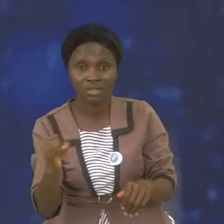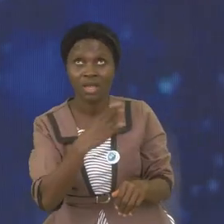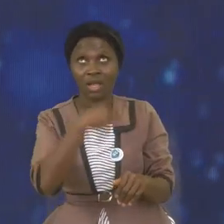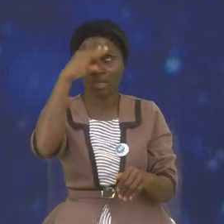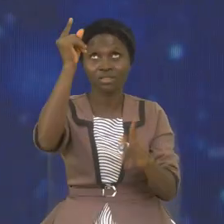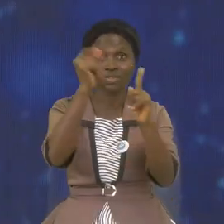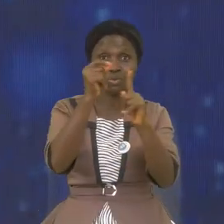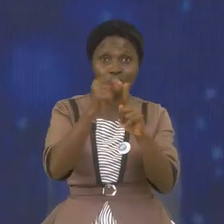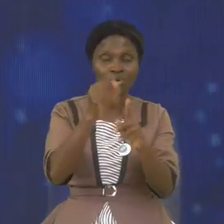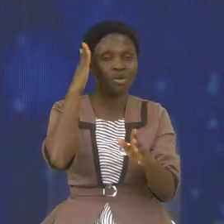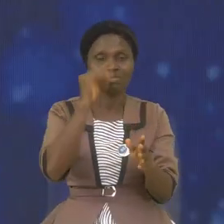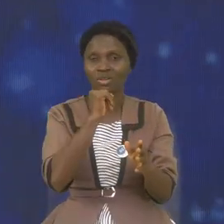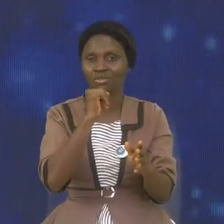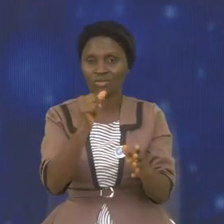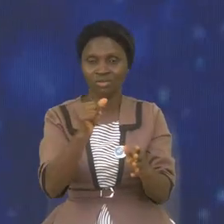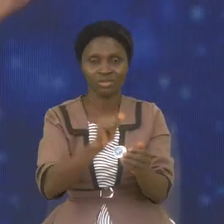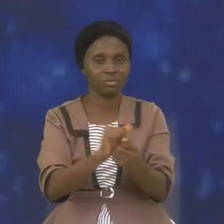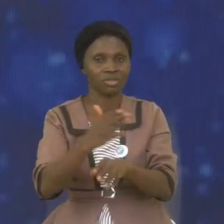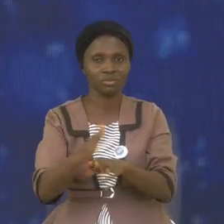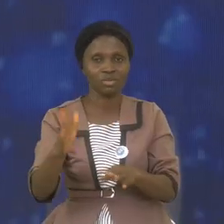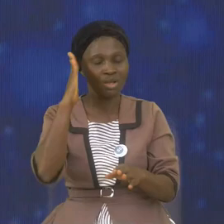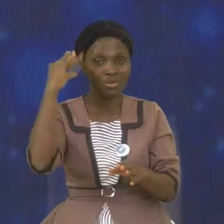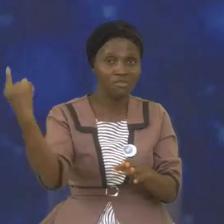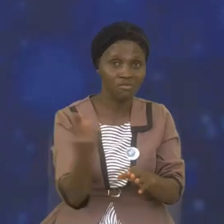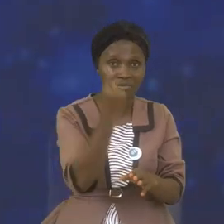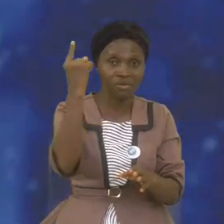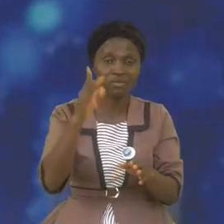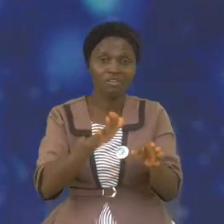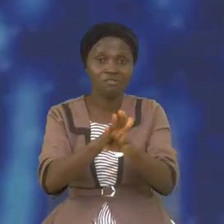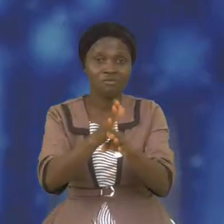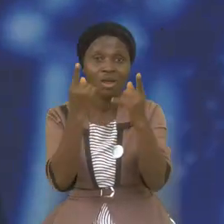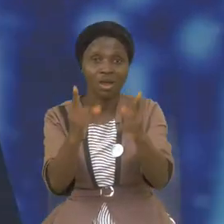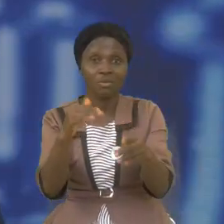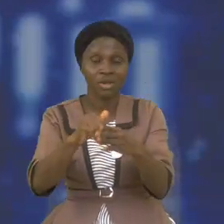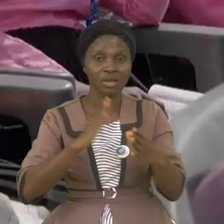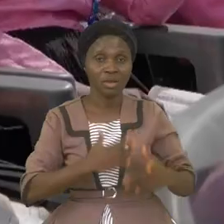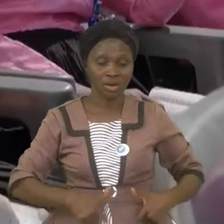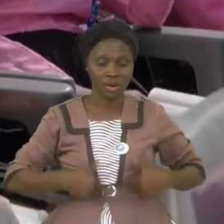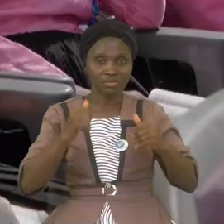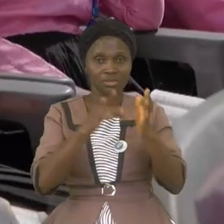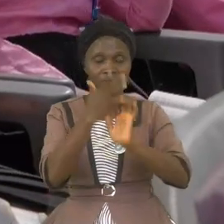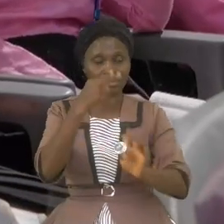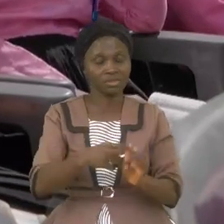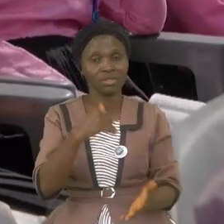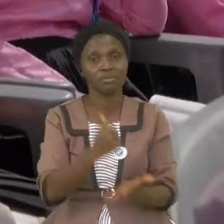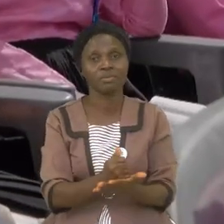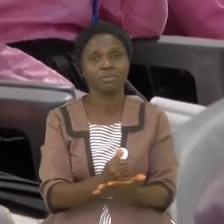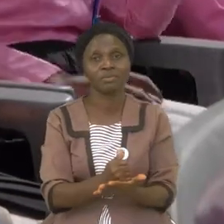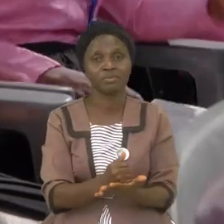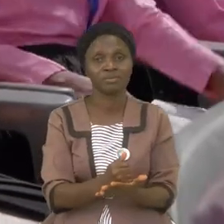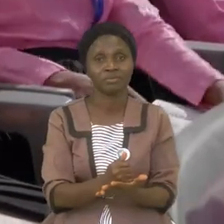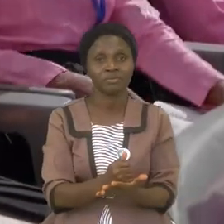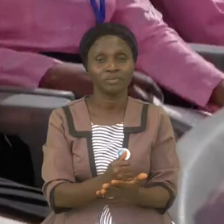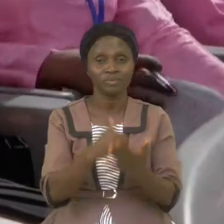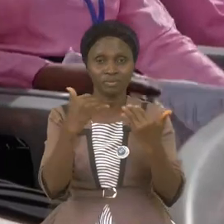word will forever be fulfilled in our lives in Jesus' name. We're coming to point number